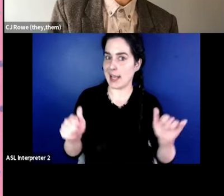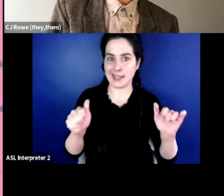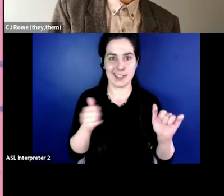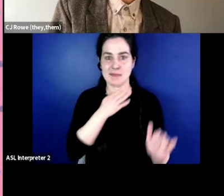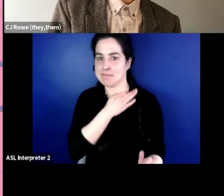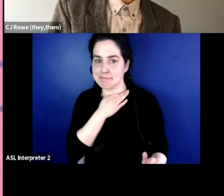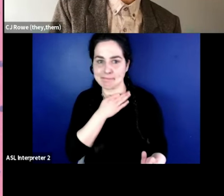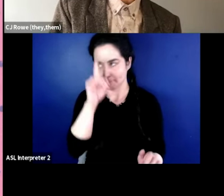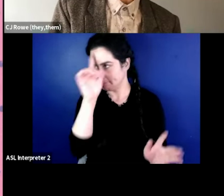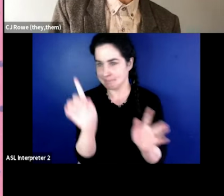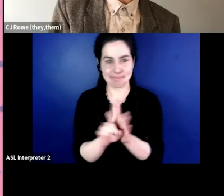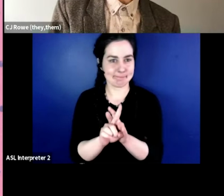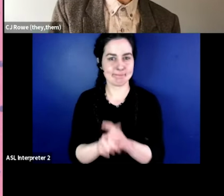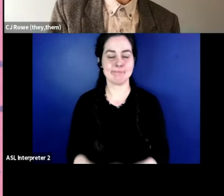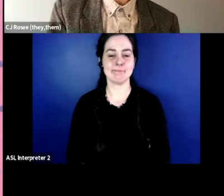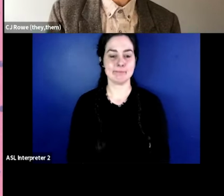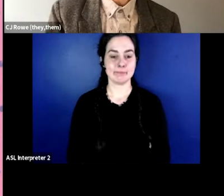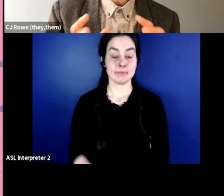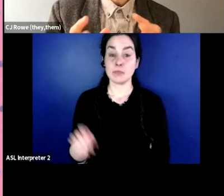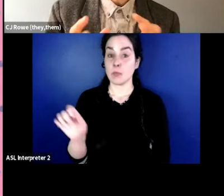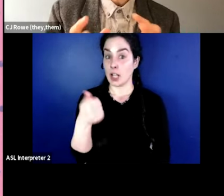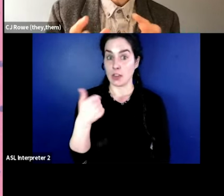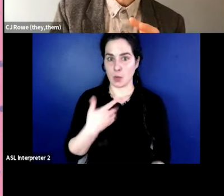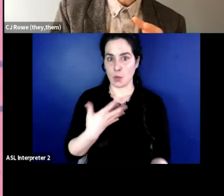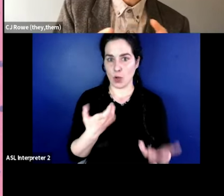up. The other thing I want to highlight is